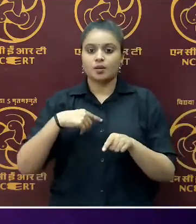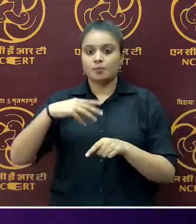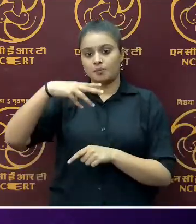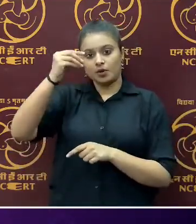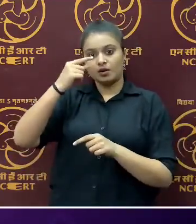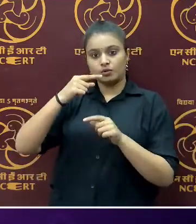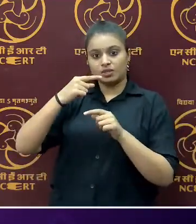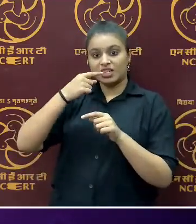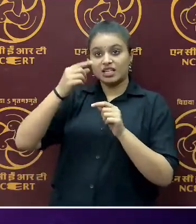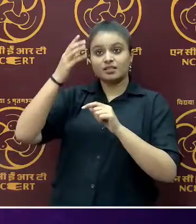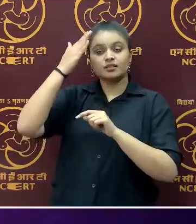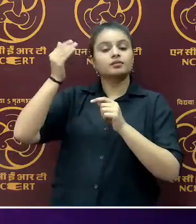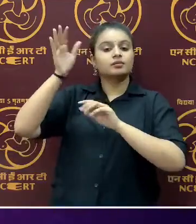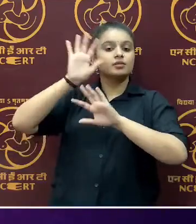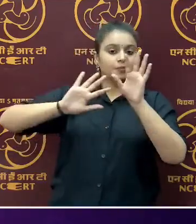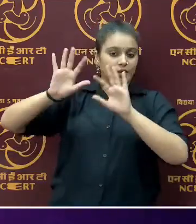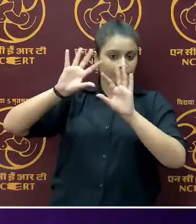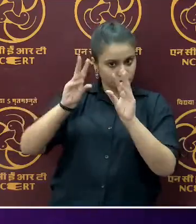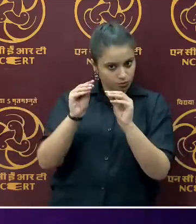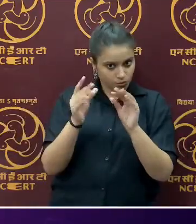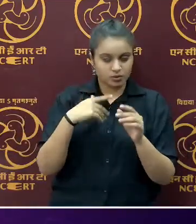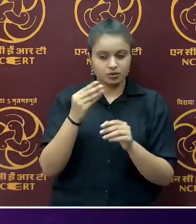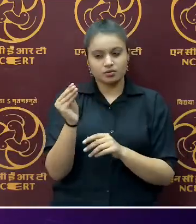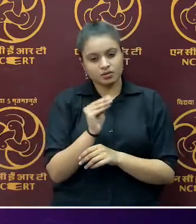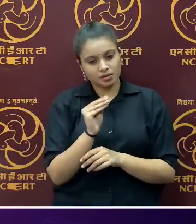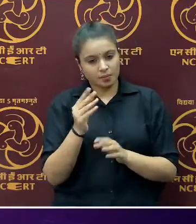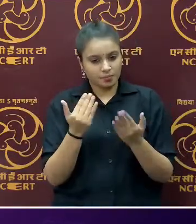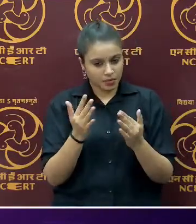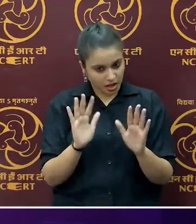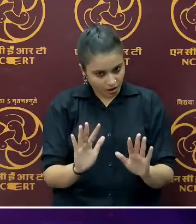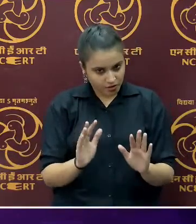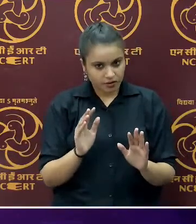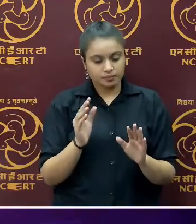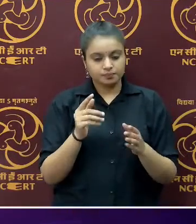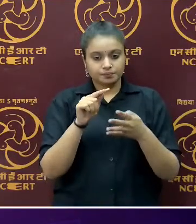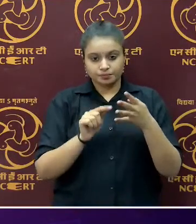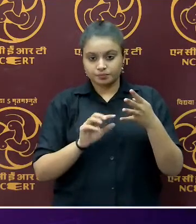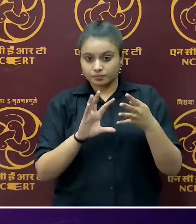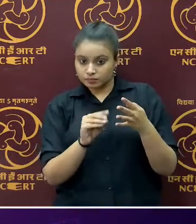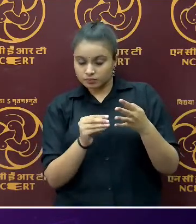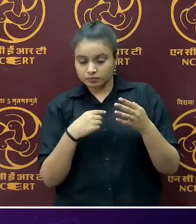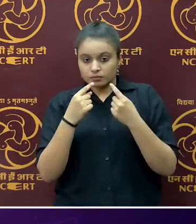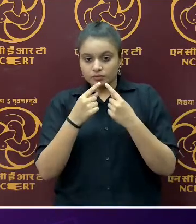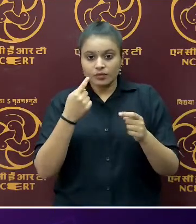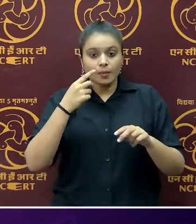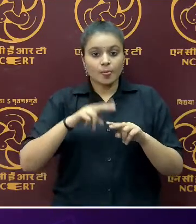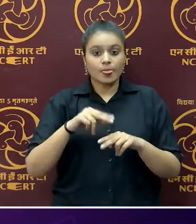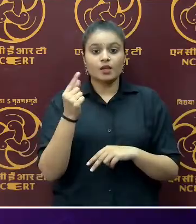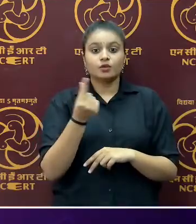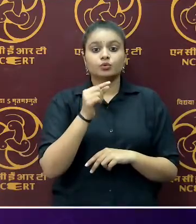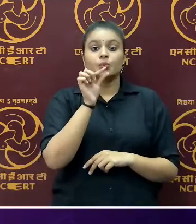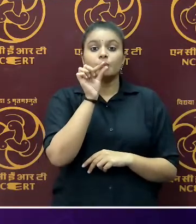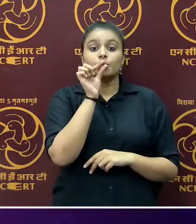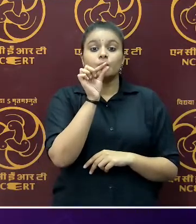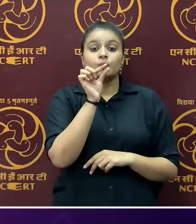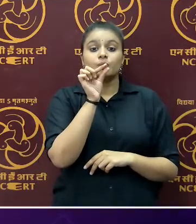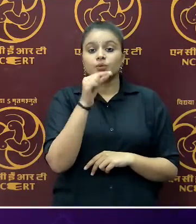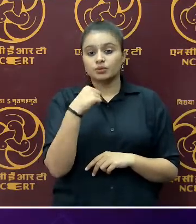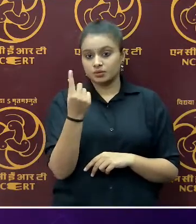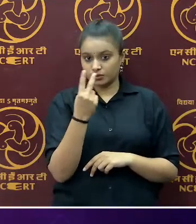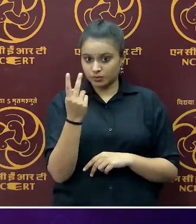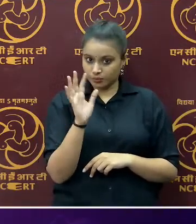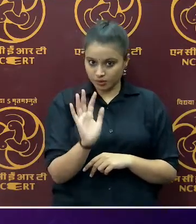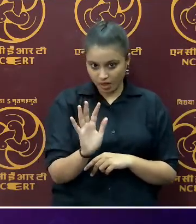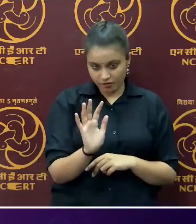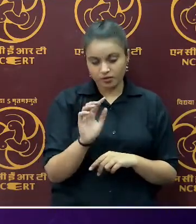Okay. Okay, but there are certain applications of this also. Say we use straws, right?